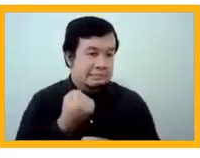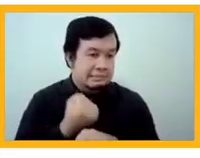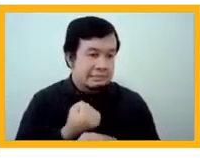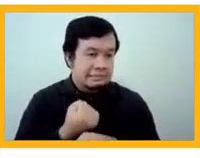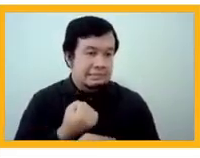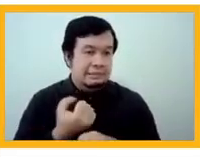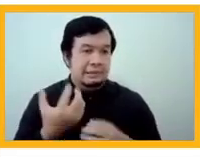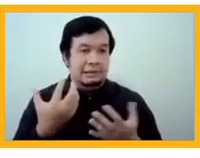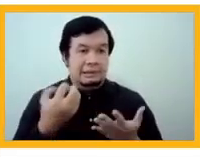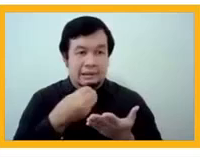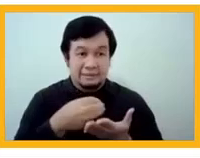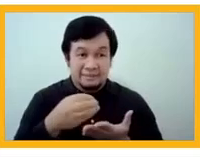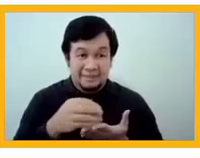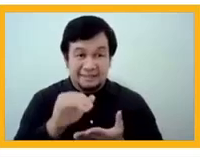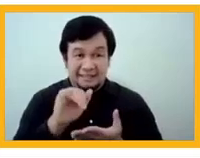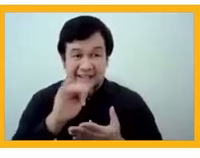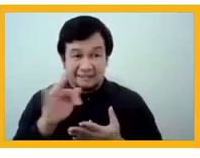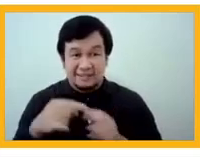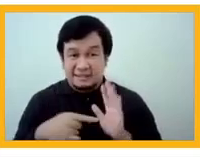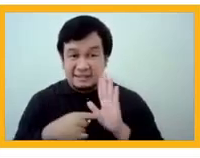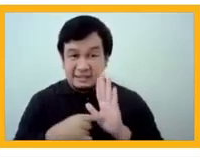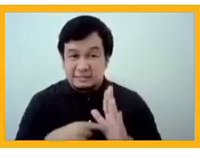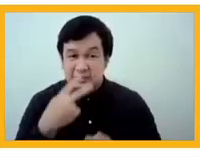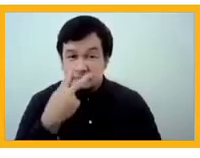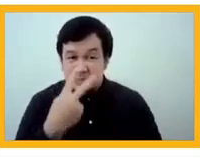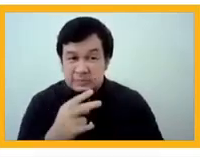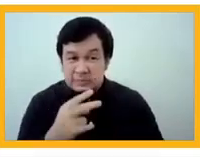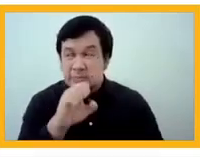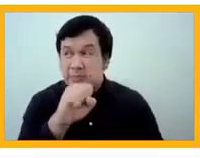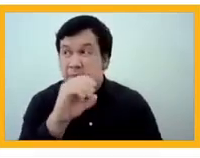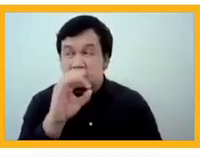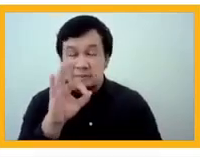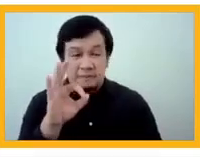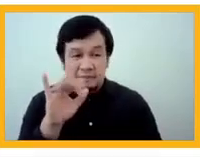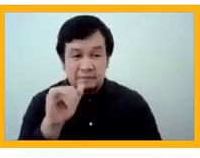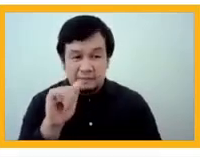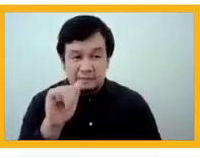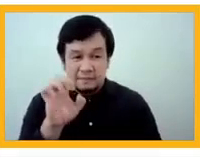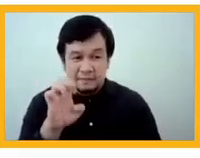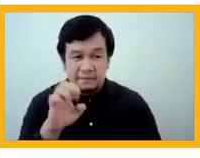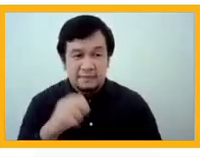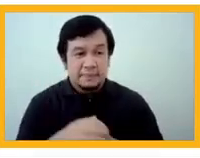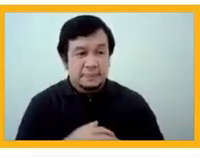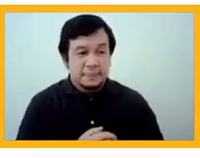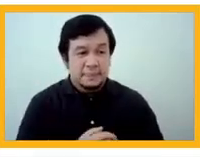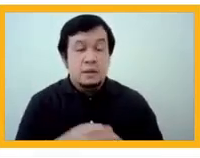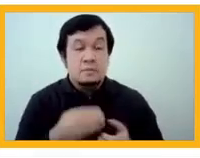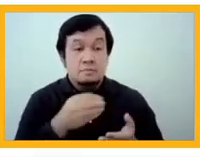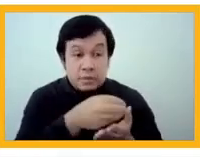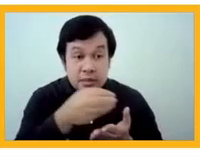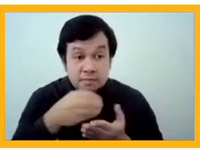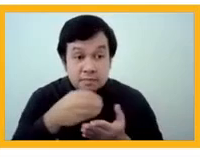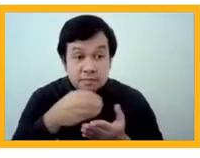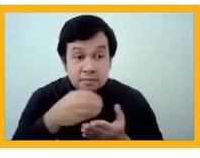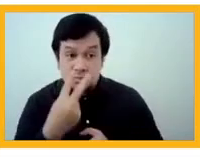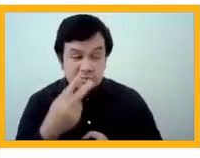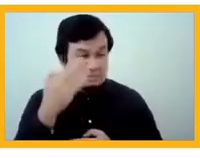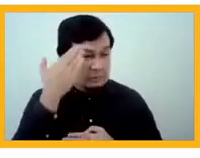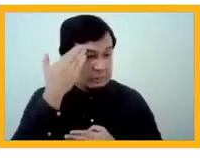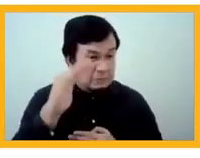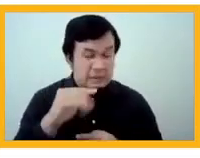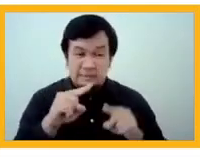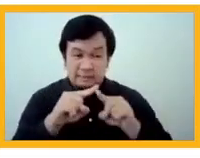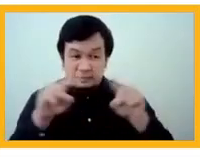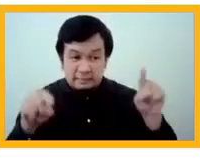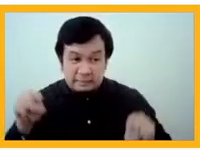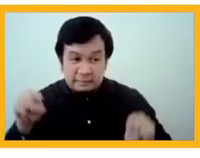as to who in fact is an effective vendor in terms of the quality of their content, as opposed to just nice bells and whistles that, you know, it's